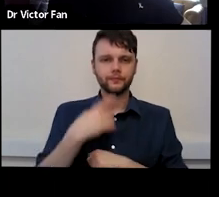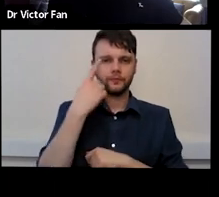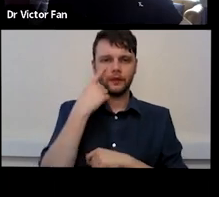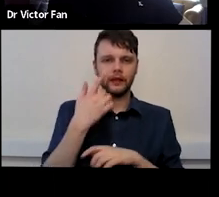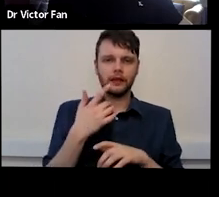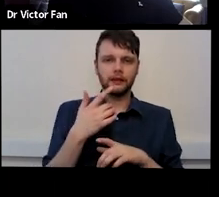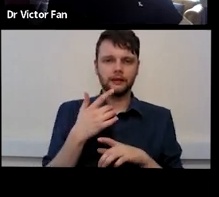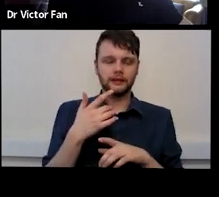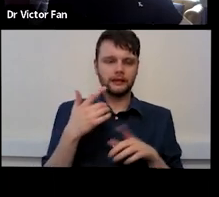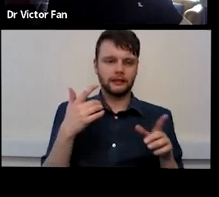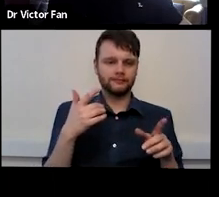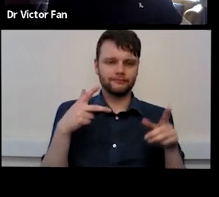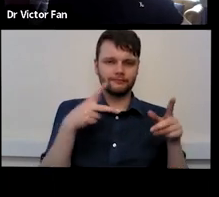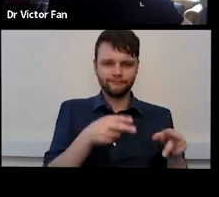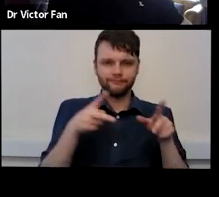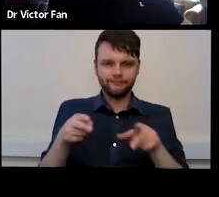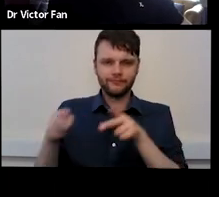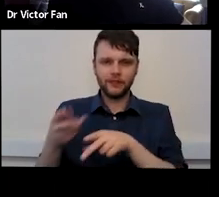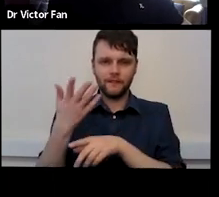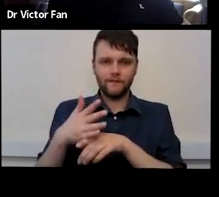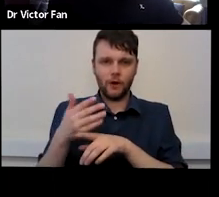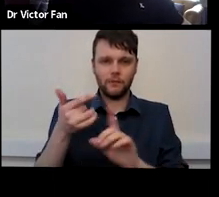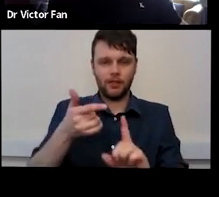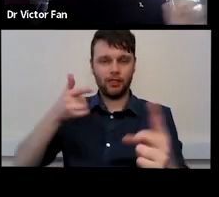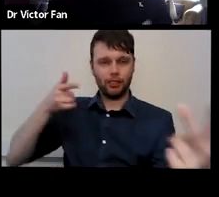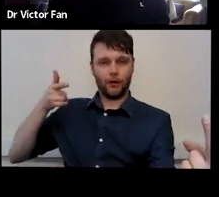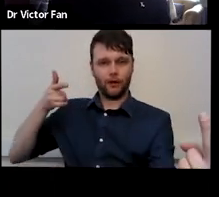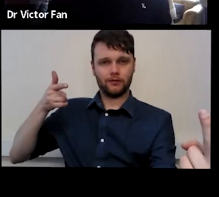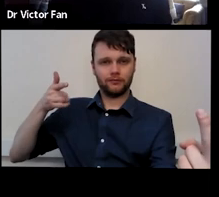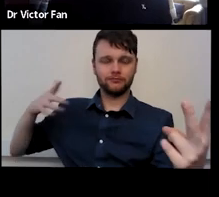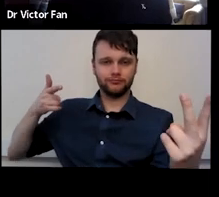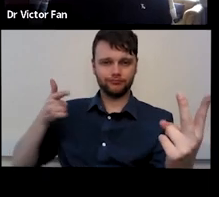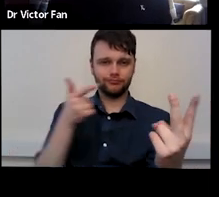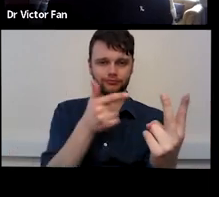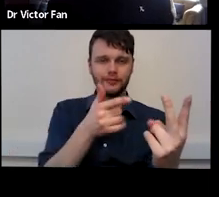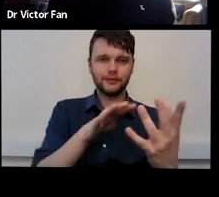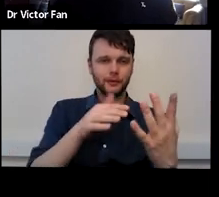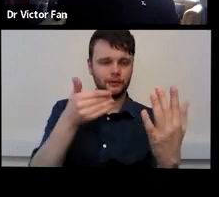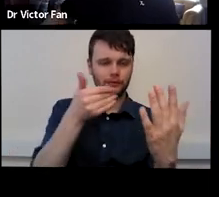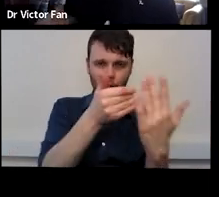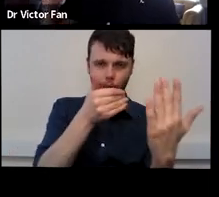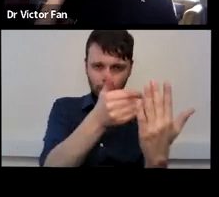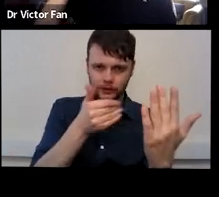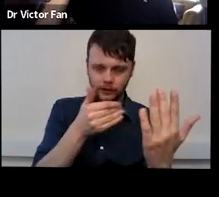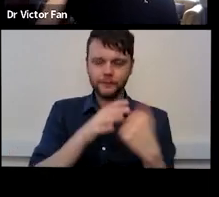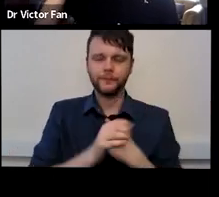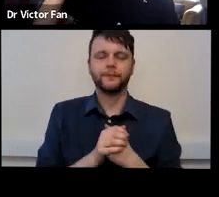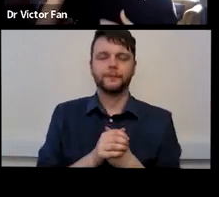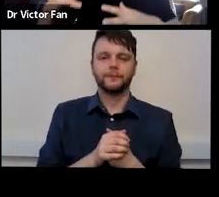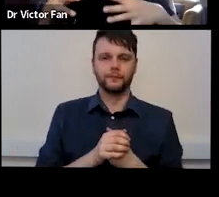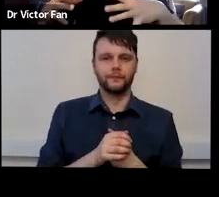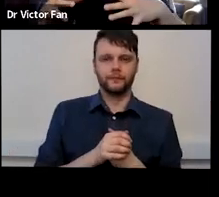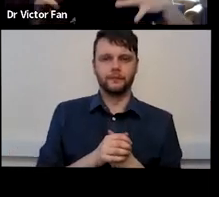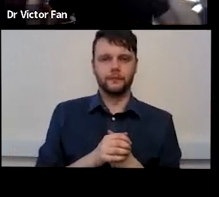directly in, like from the long shot into the medium close up, or the medium shots in this case,